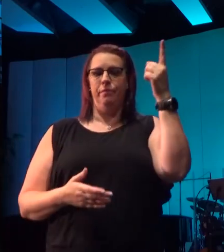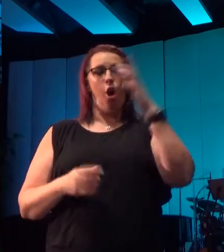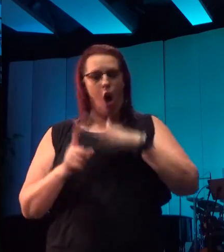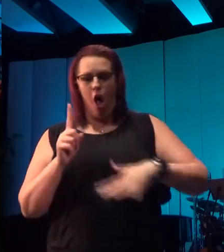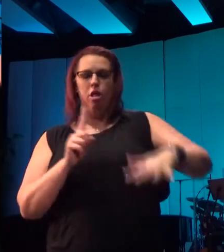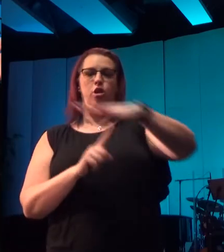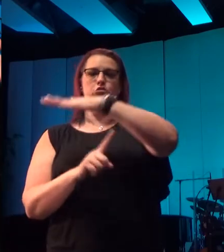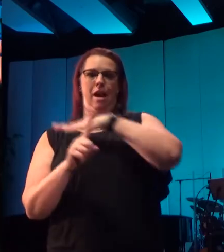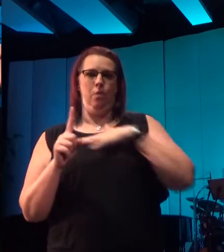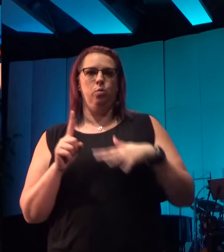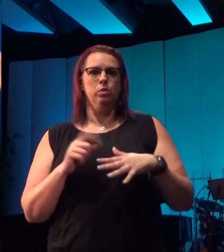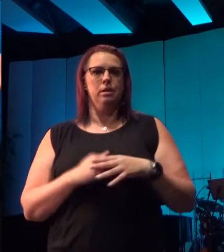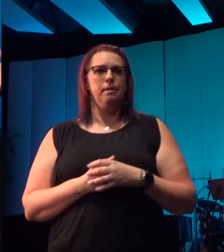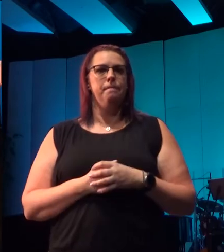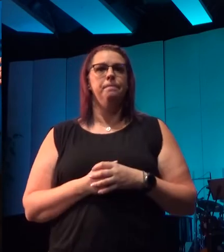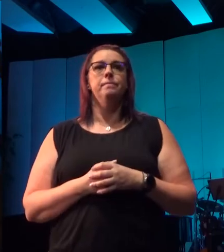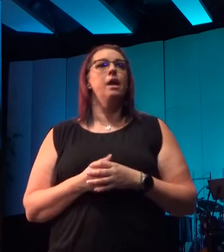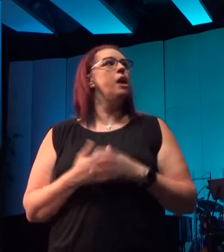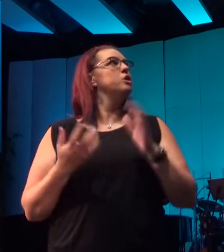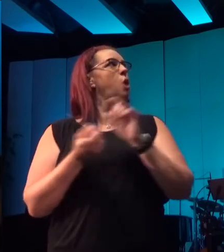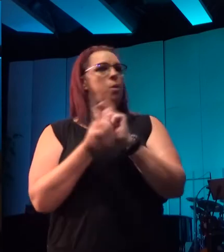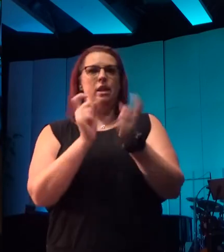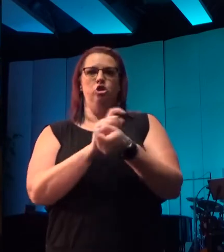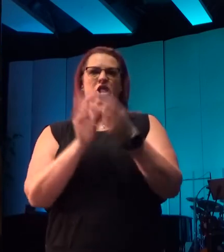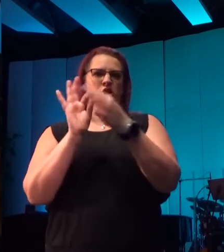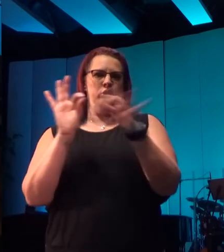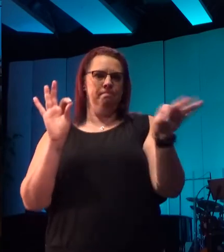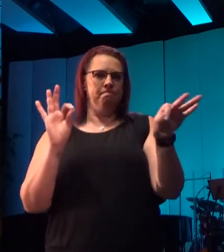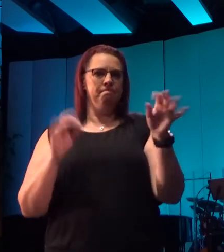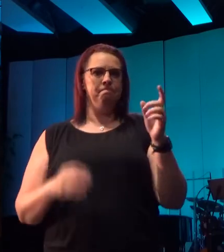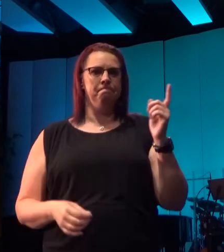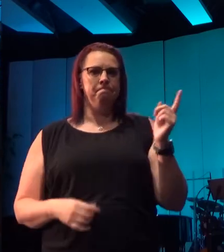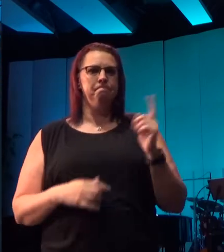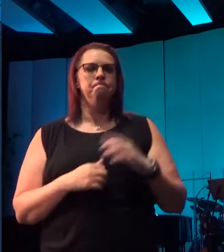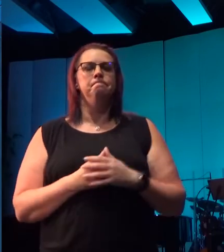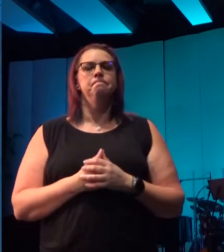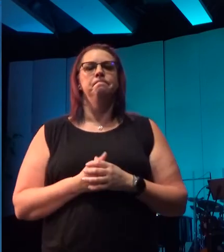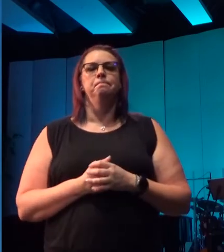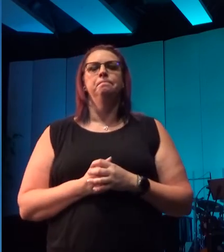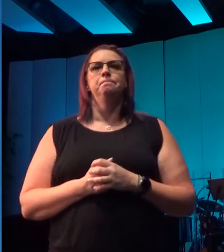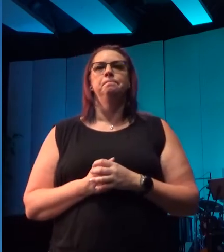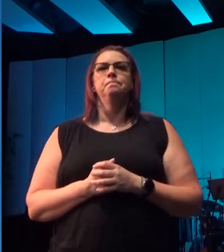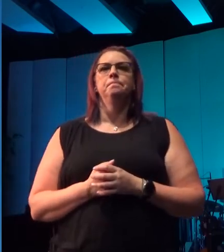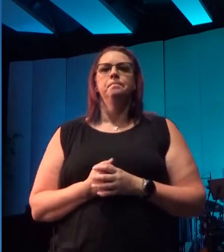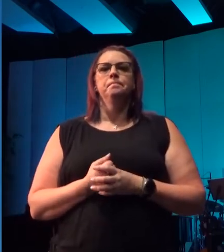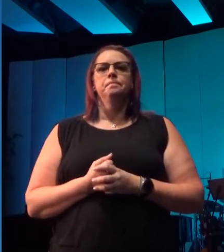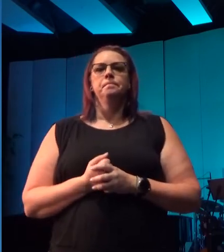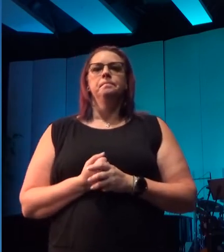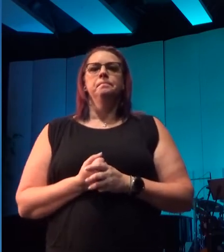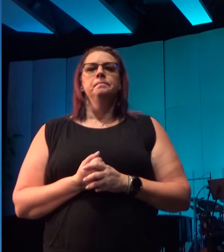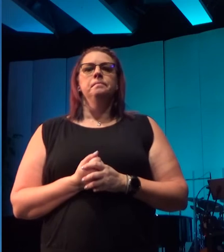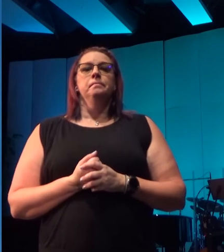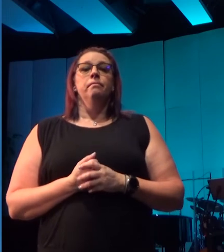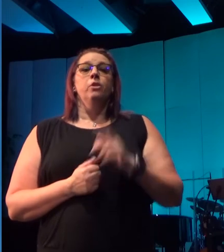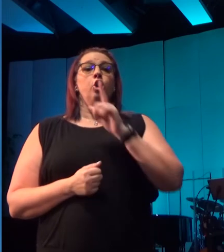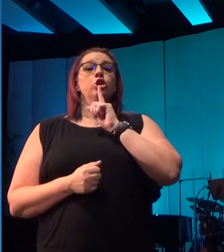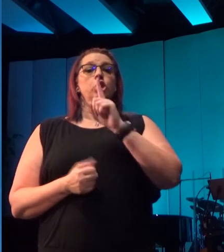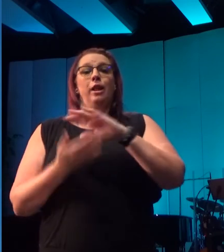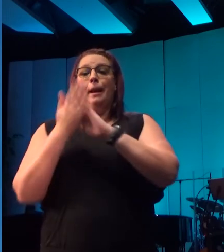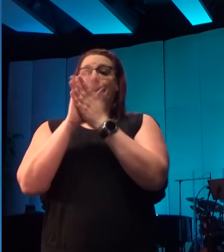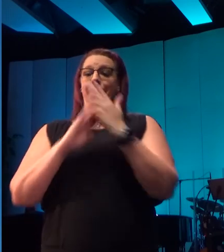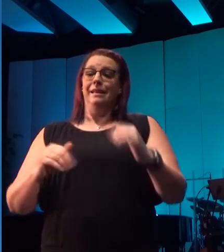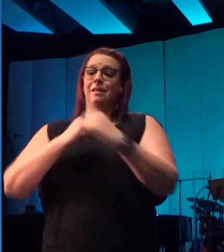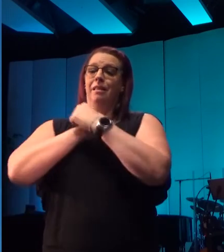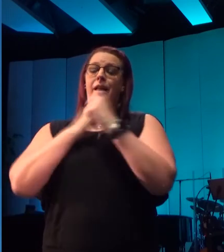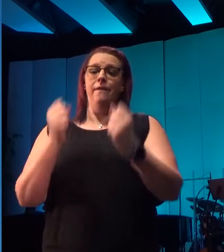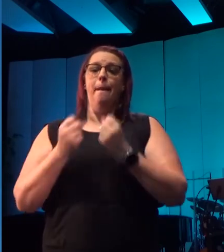us and within us. Let's conclude this with this further elaboration here. Surely peace, love, and abundance shall